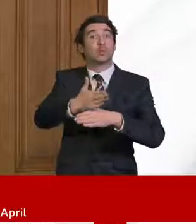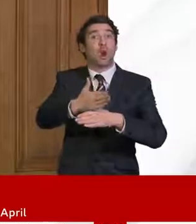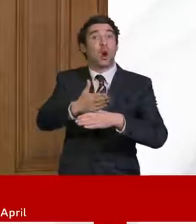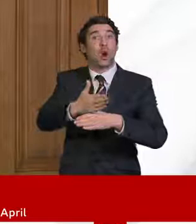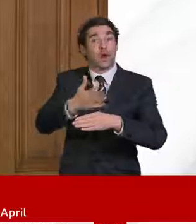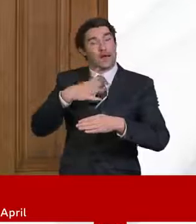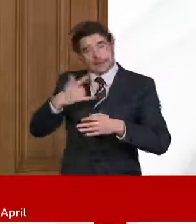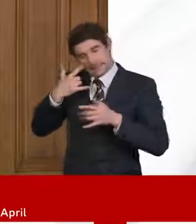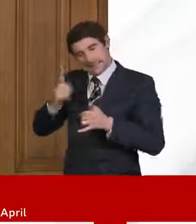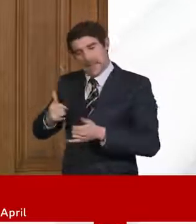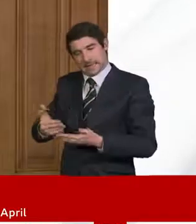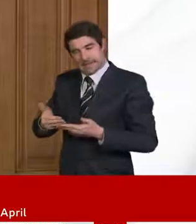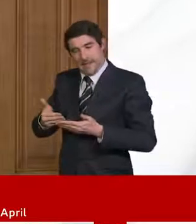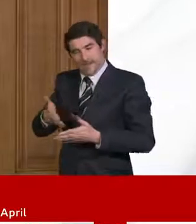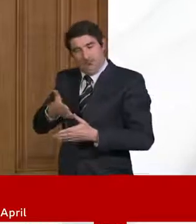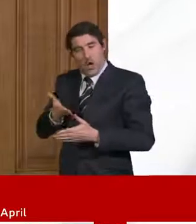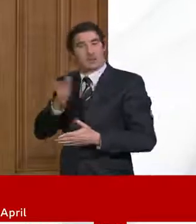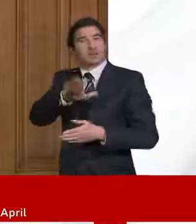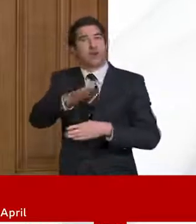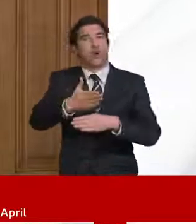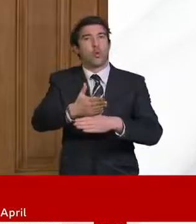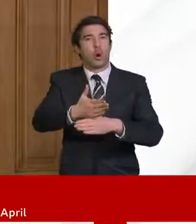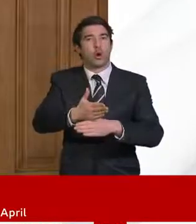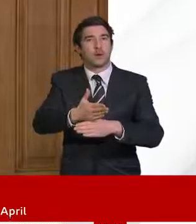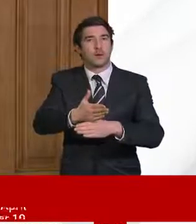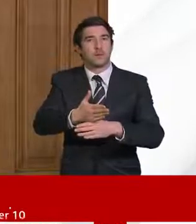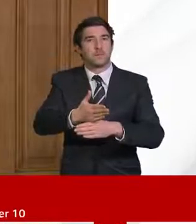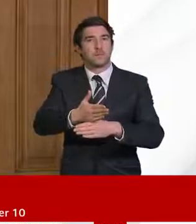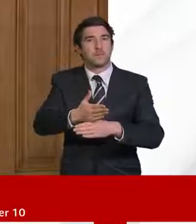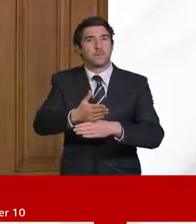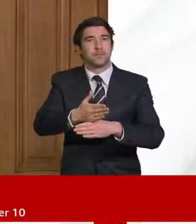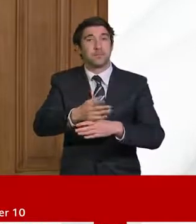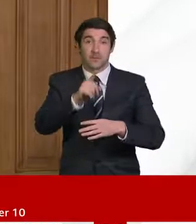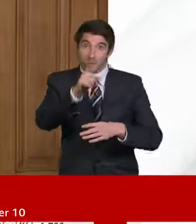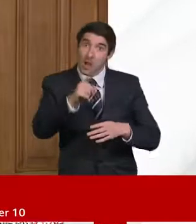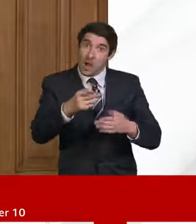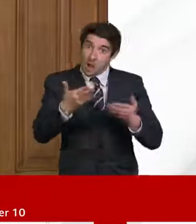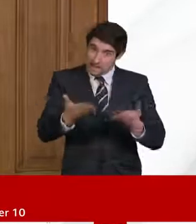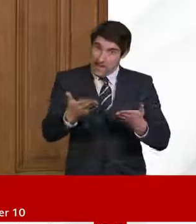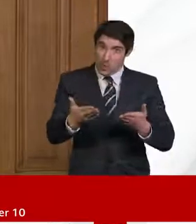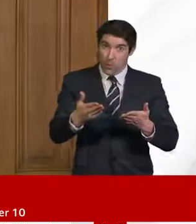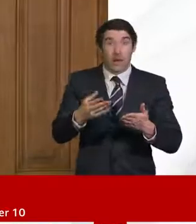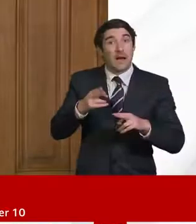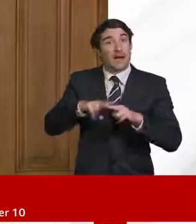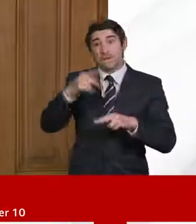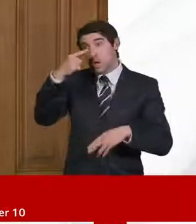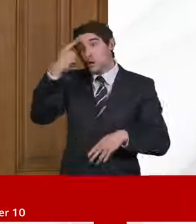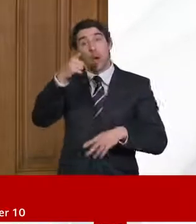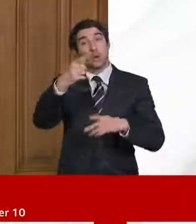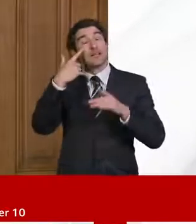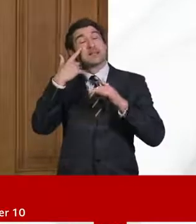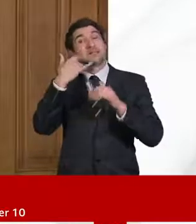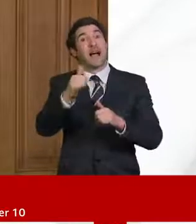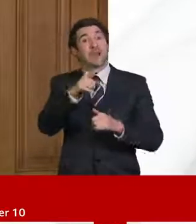tested positive, you would not be taking any different action to the action that we are asking you to do currently. If we send a